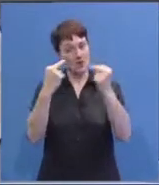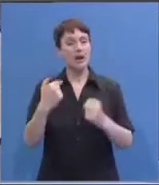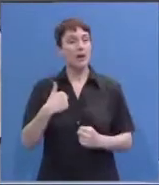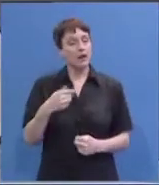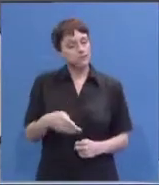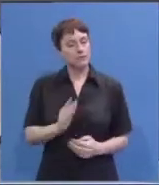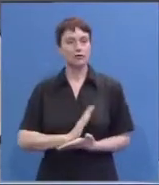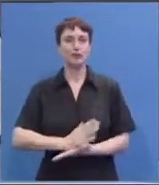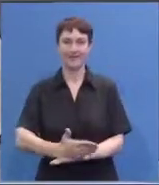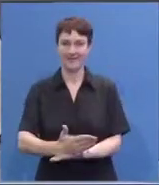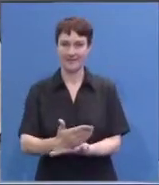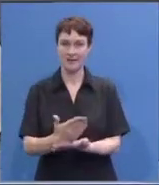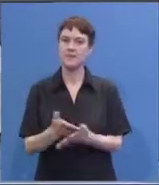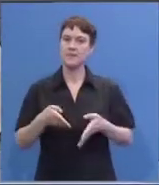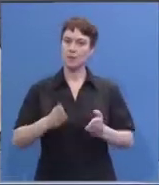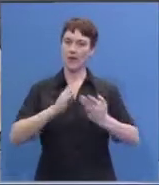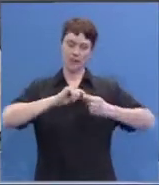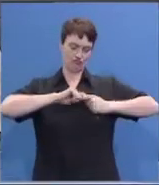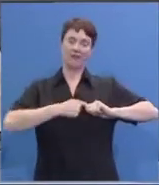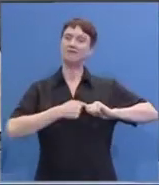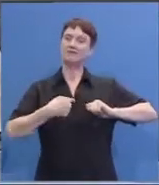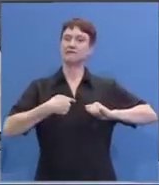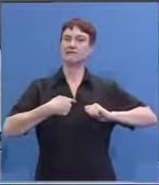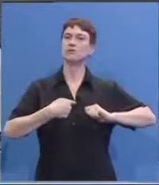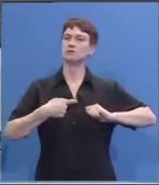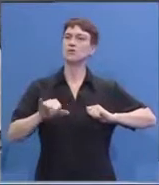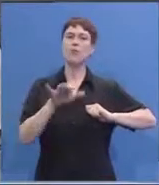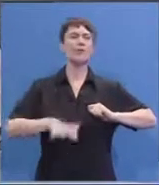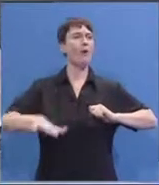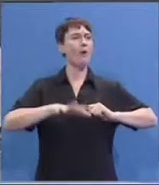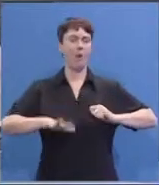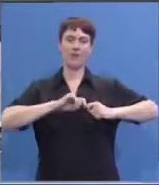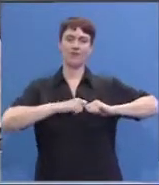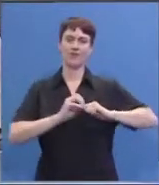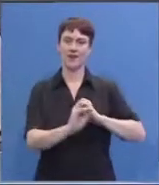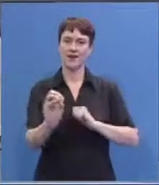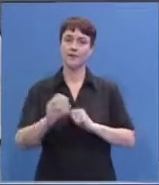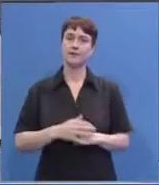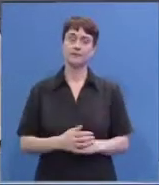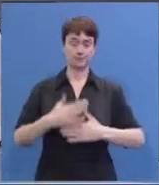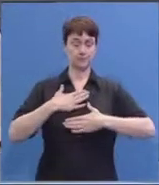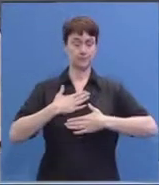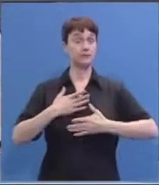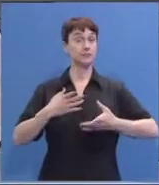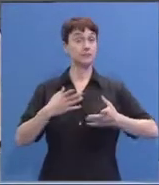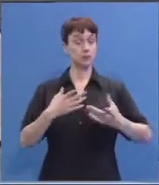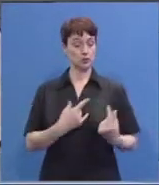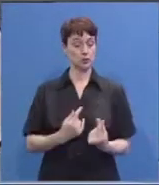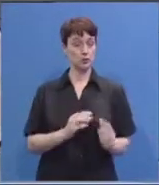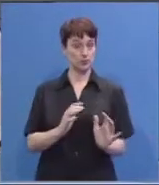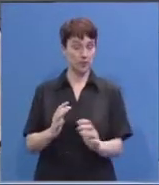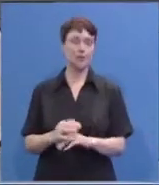share our grief with the entire South African community. I think one aspect with regard to how do we deal with the grief of death